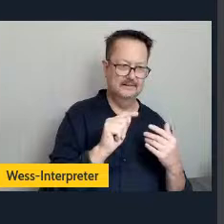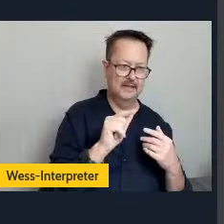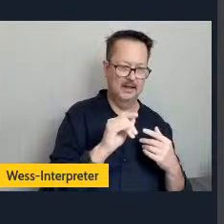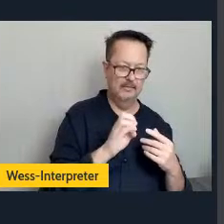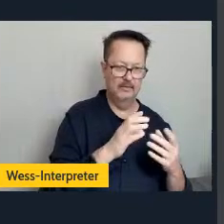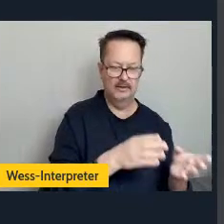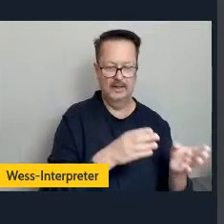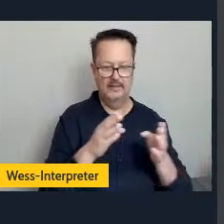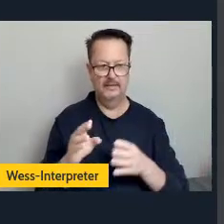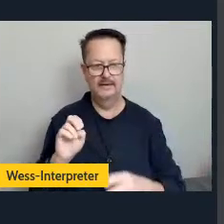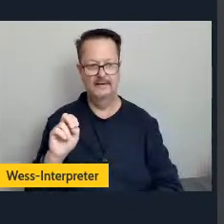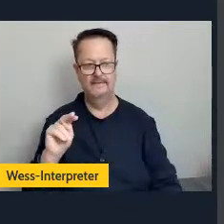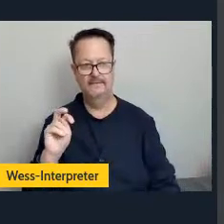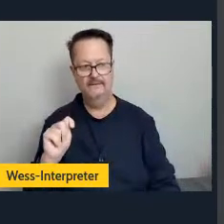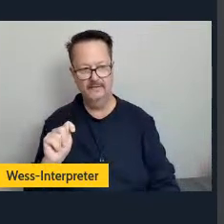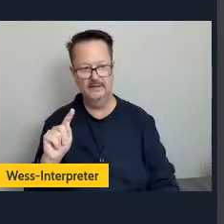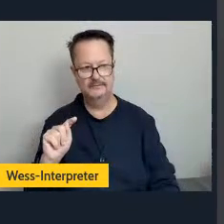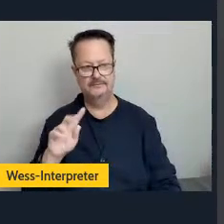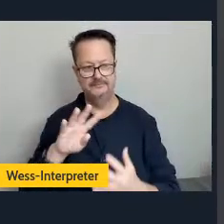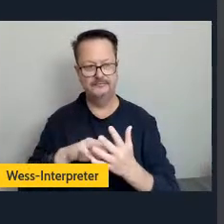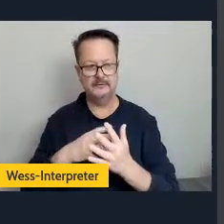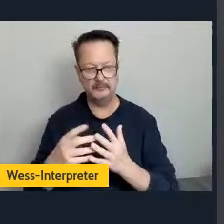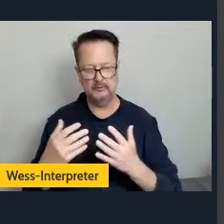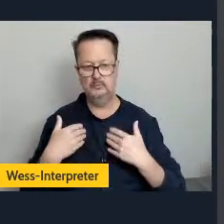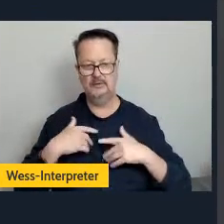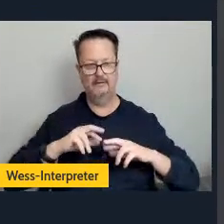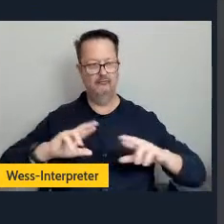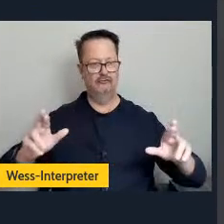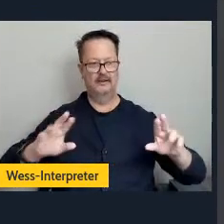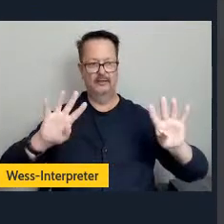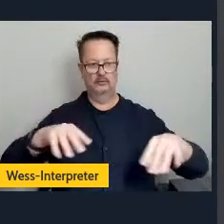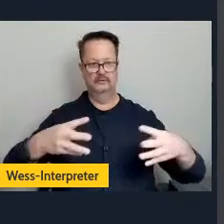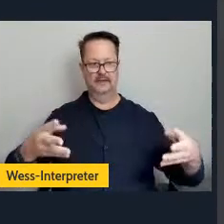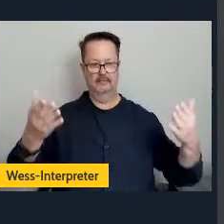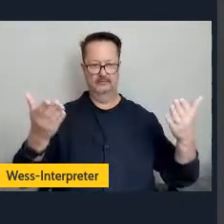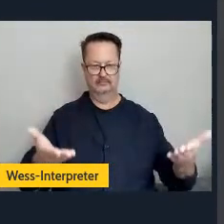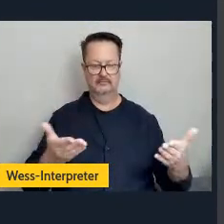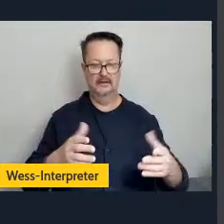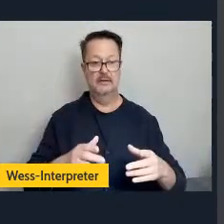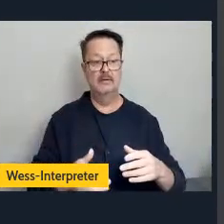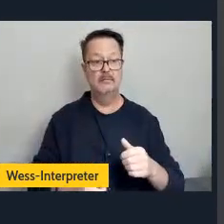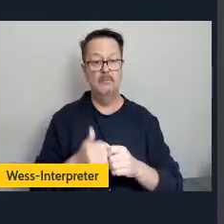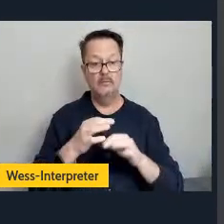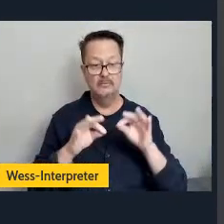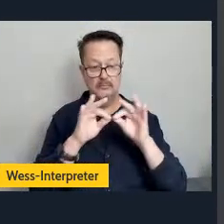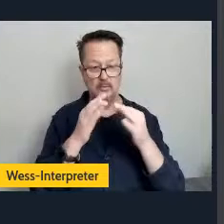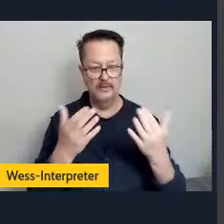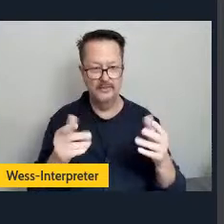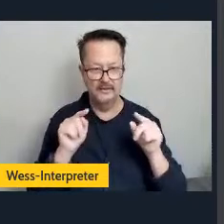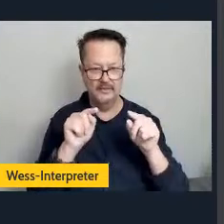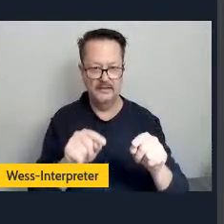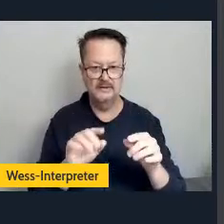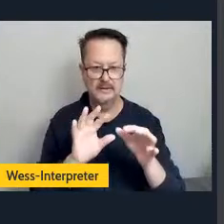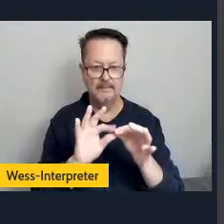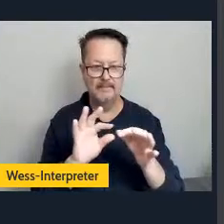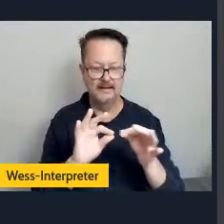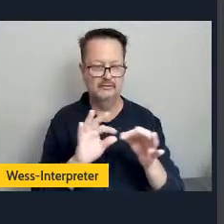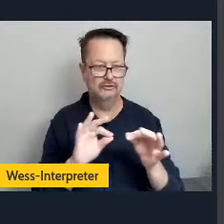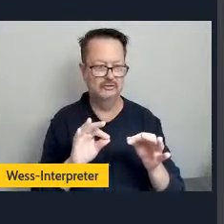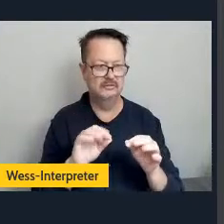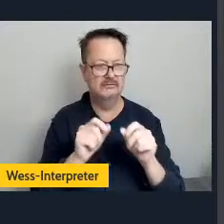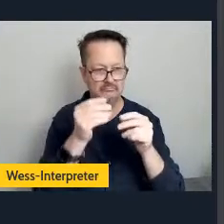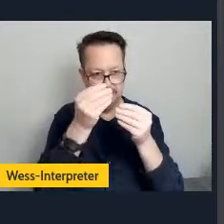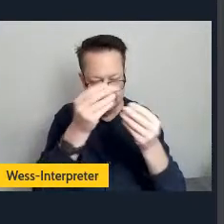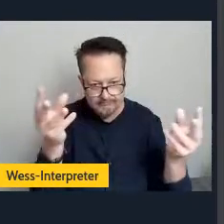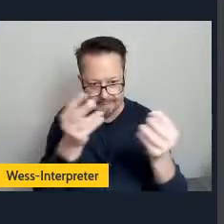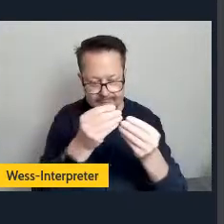table. Okay, so we have these tables, and the remaining thing is this messaging section. So we're